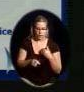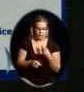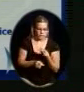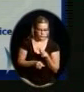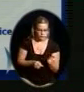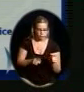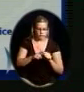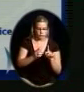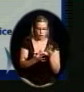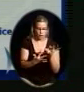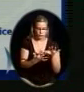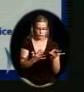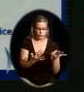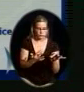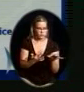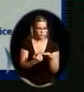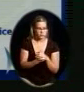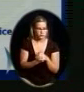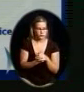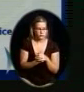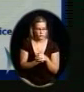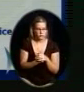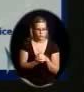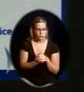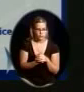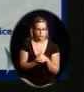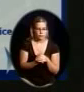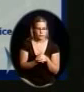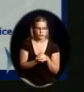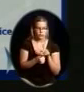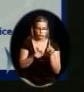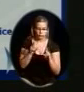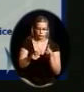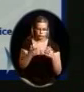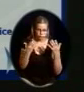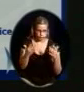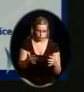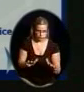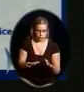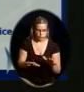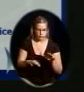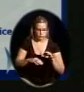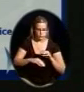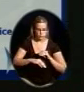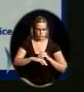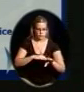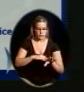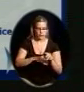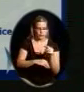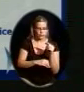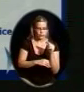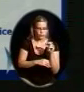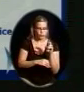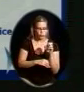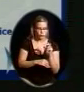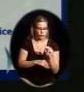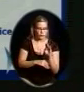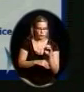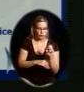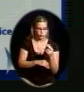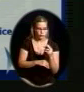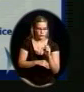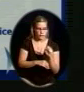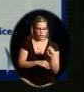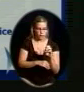opt out for this survey. After the survey is taken, we then send all those to the Greenbush Southeast Kansas